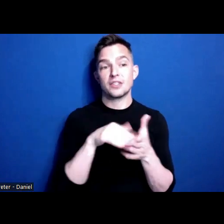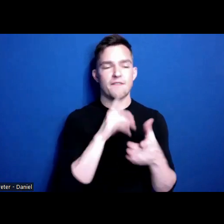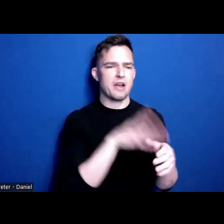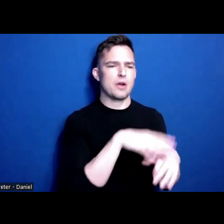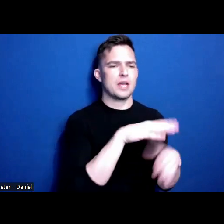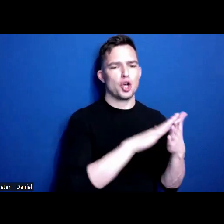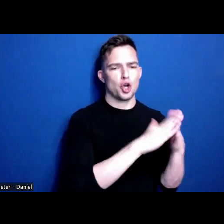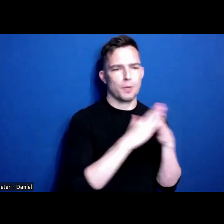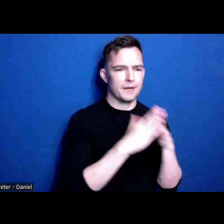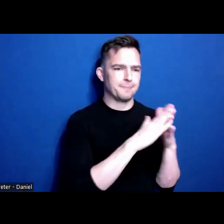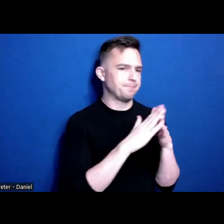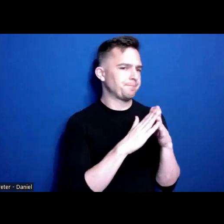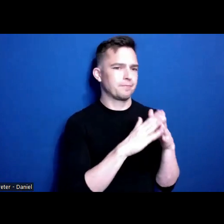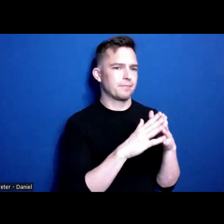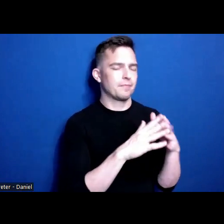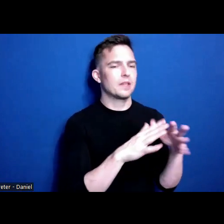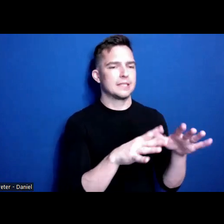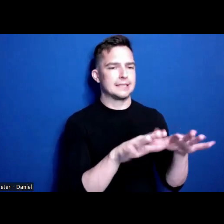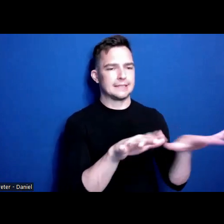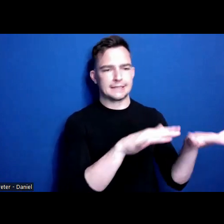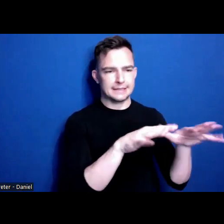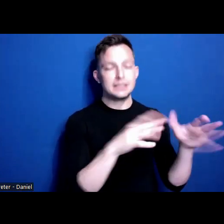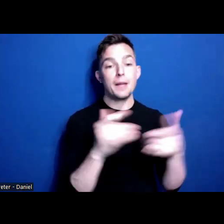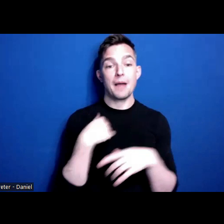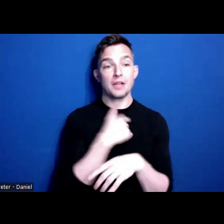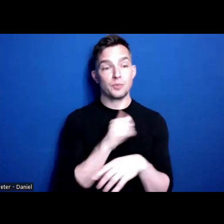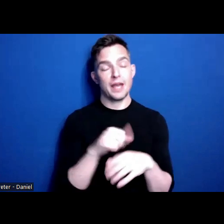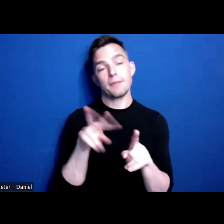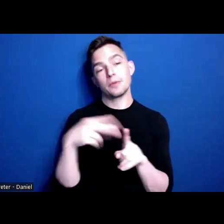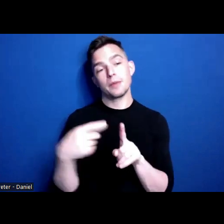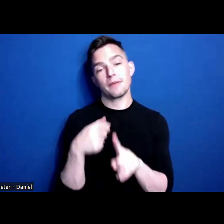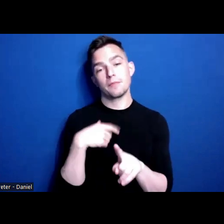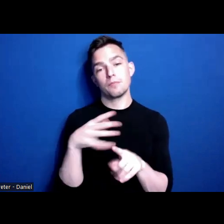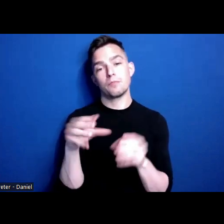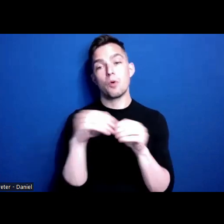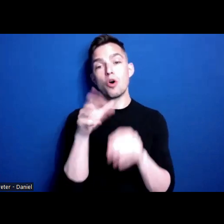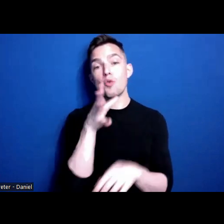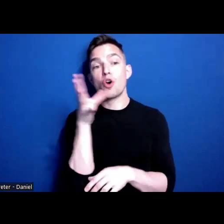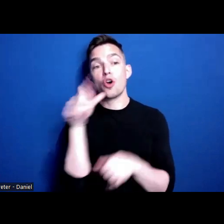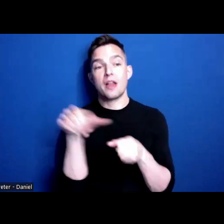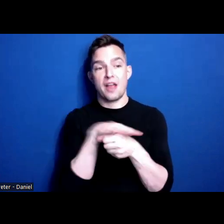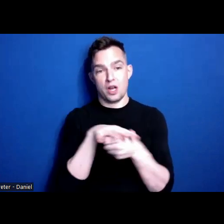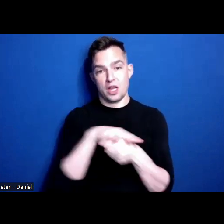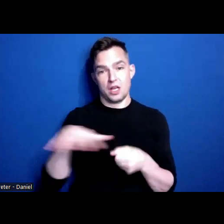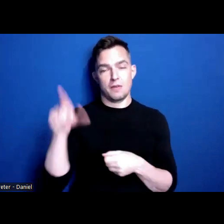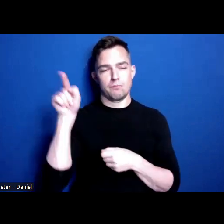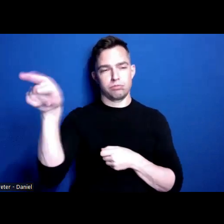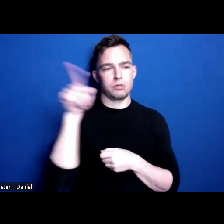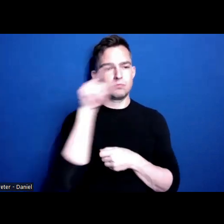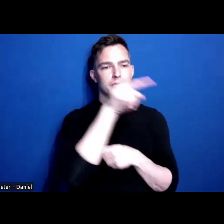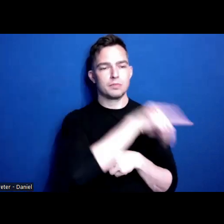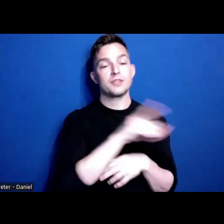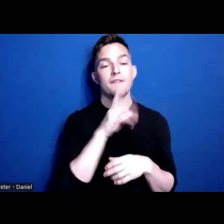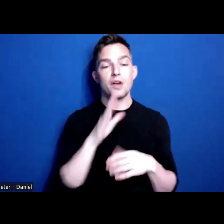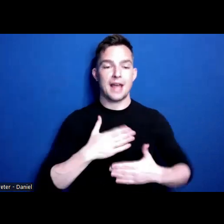in nature. For us, we were able to give a bit of perspective from the more rural area. And so there is a very happy